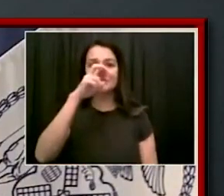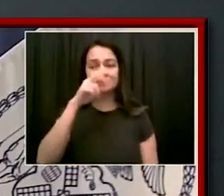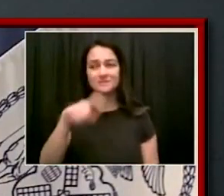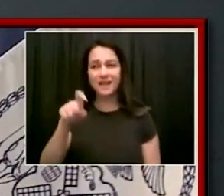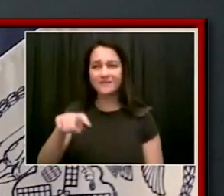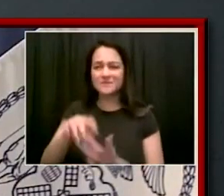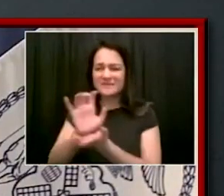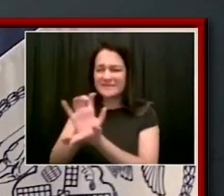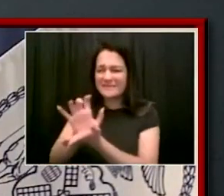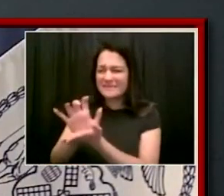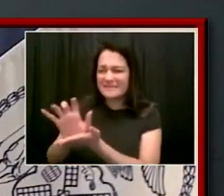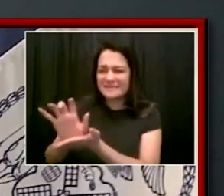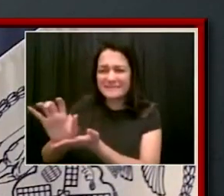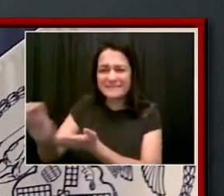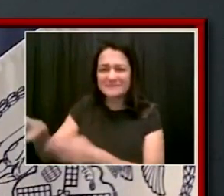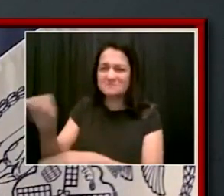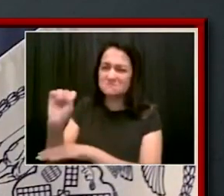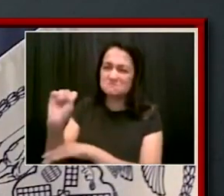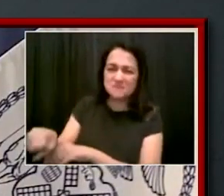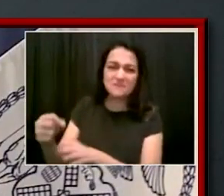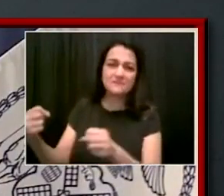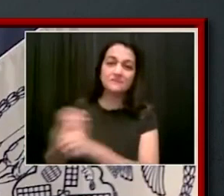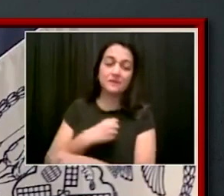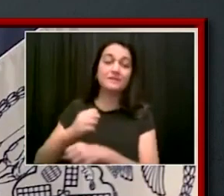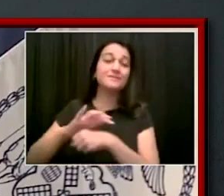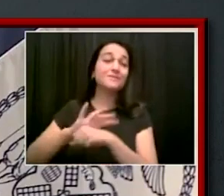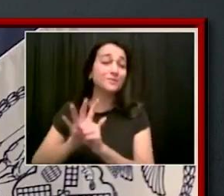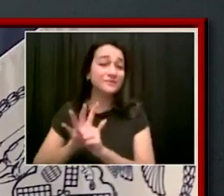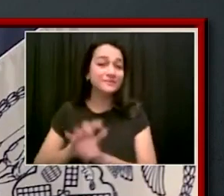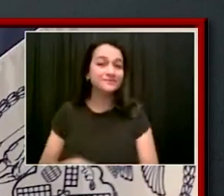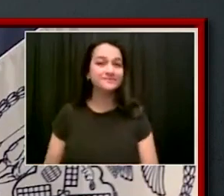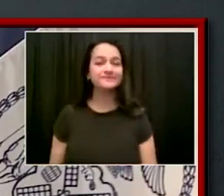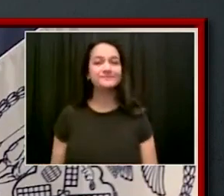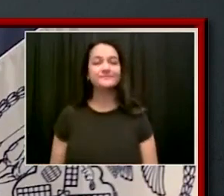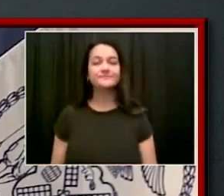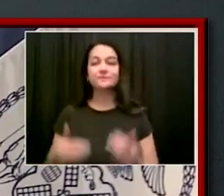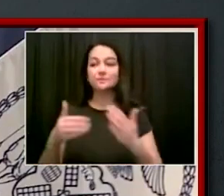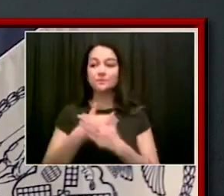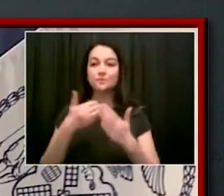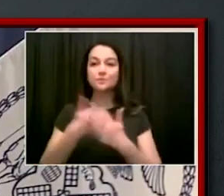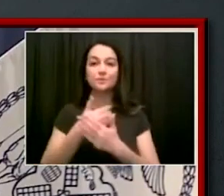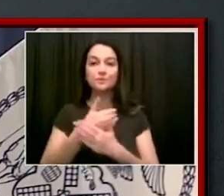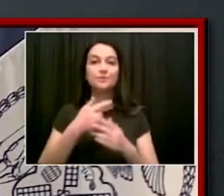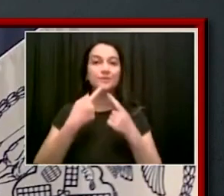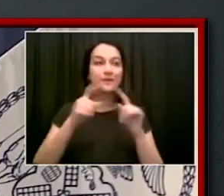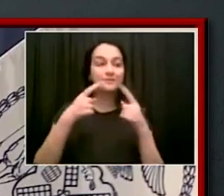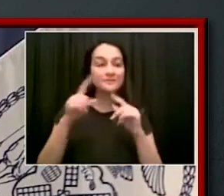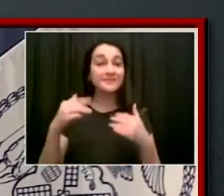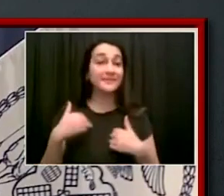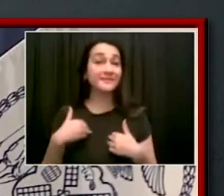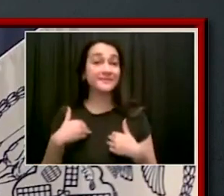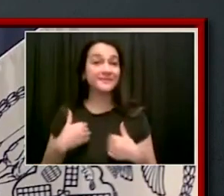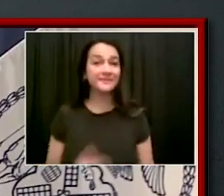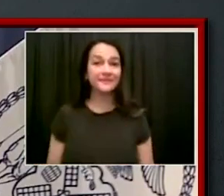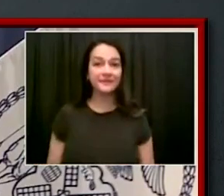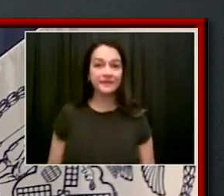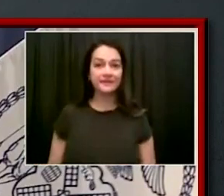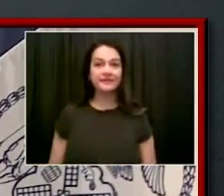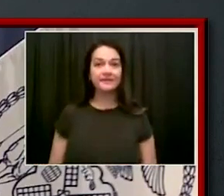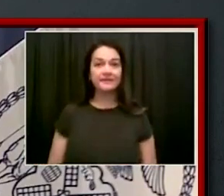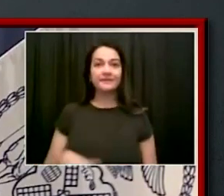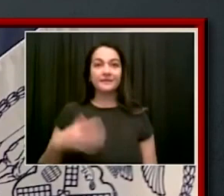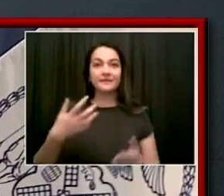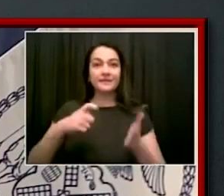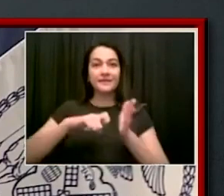he ran his campaign against Donald Trump. Donald Trump was president. He ran an entirely like, Trump, you hate